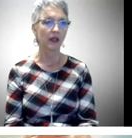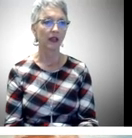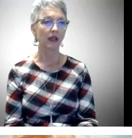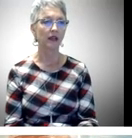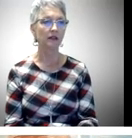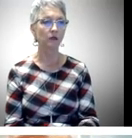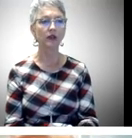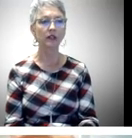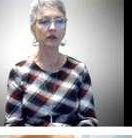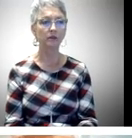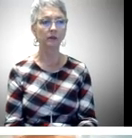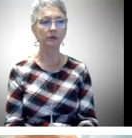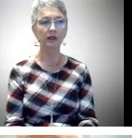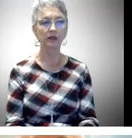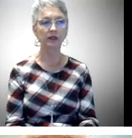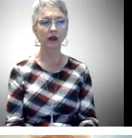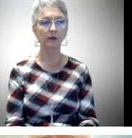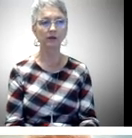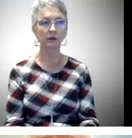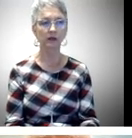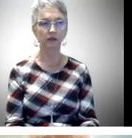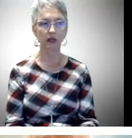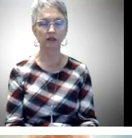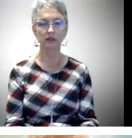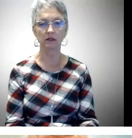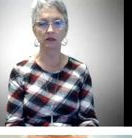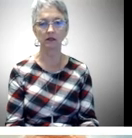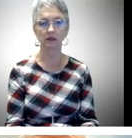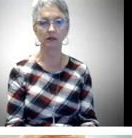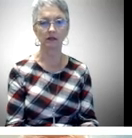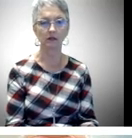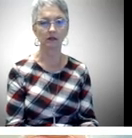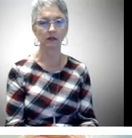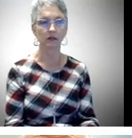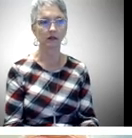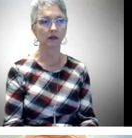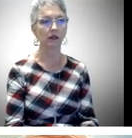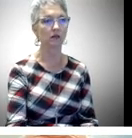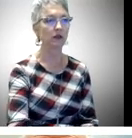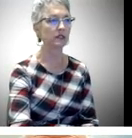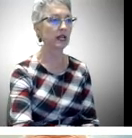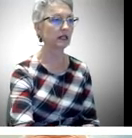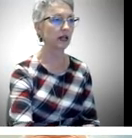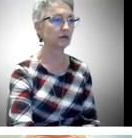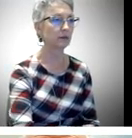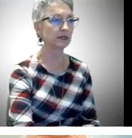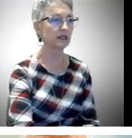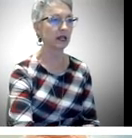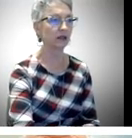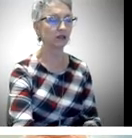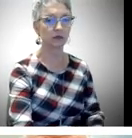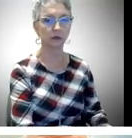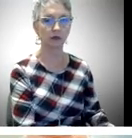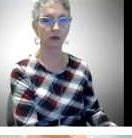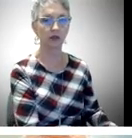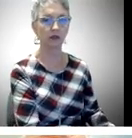away. And where can people get the copy of the Bill of Rights? It's in statute. And where's it at? And I'll send that